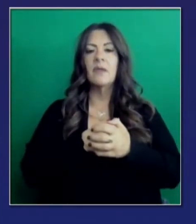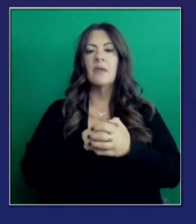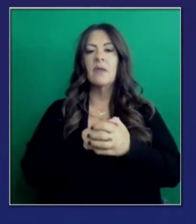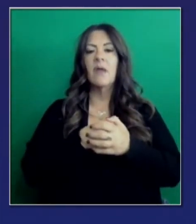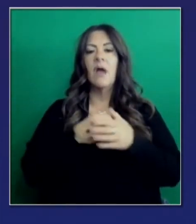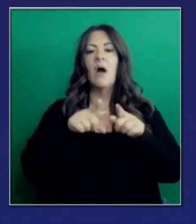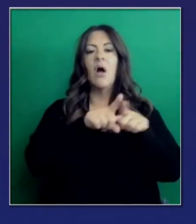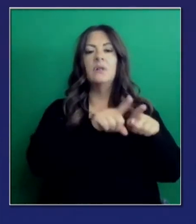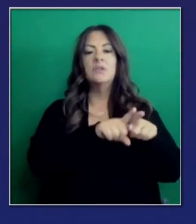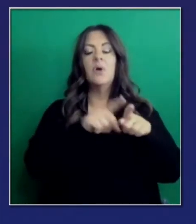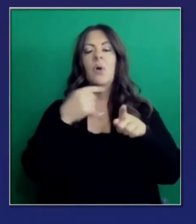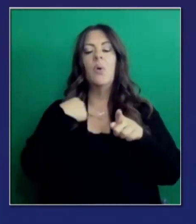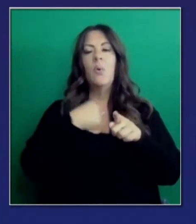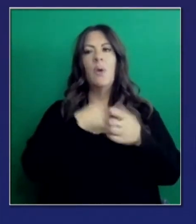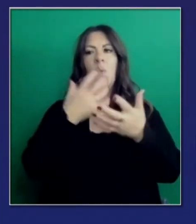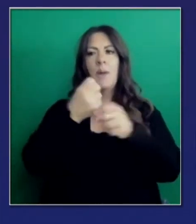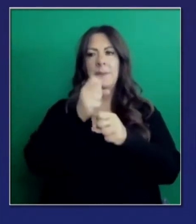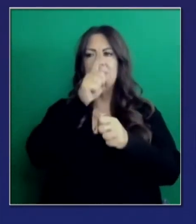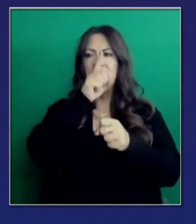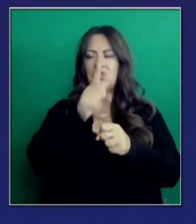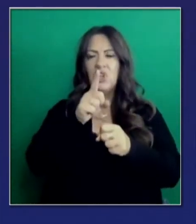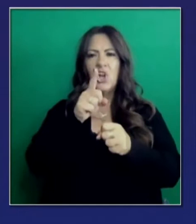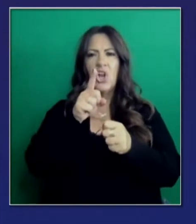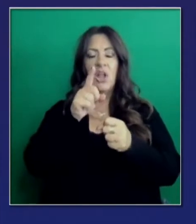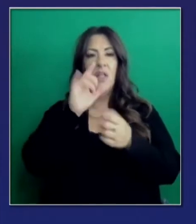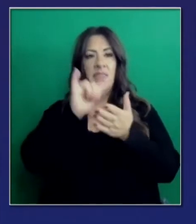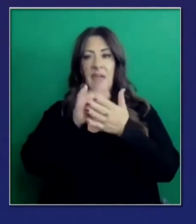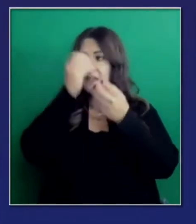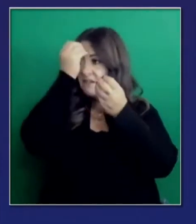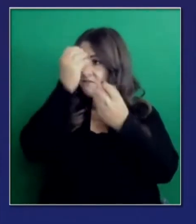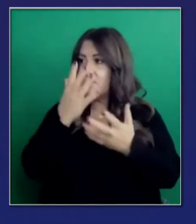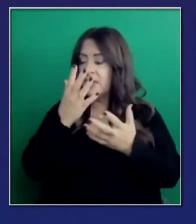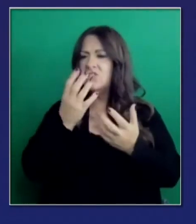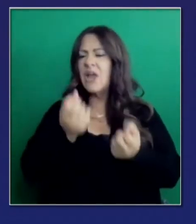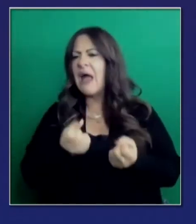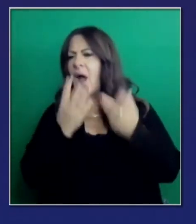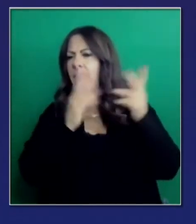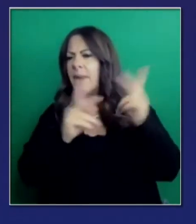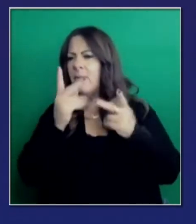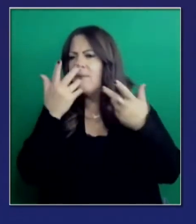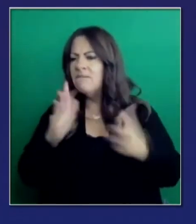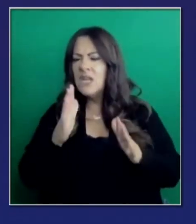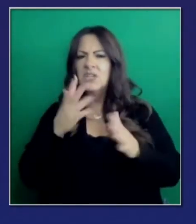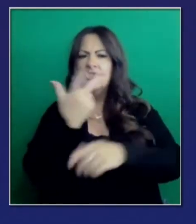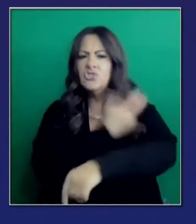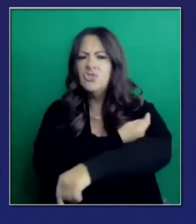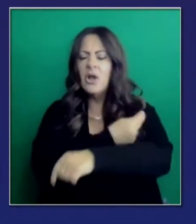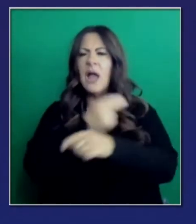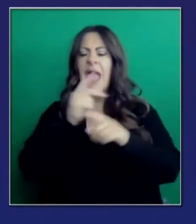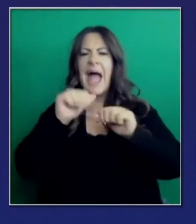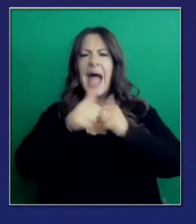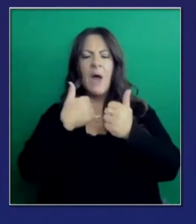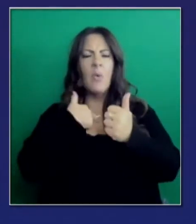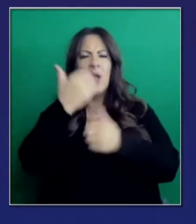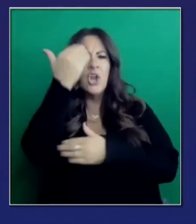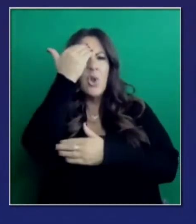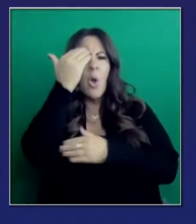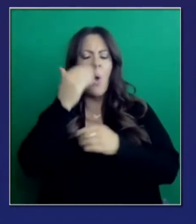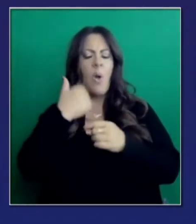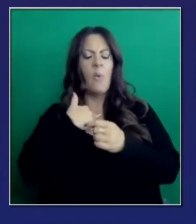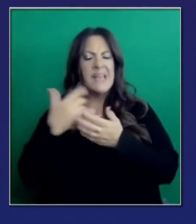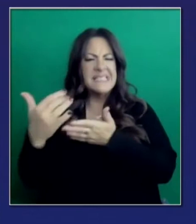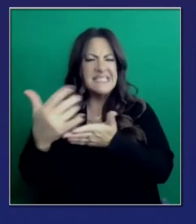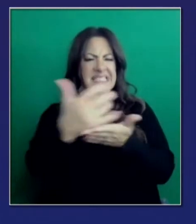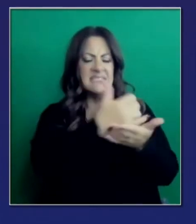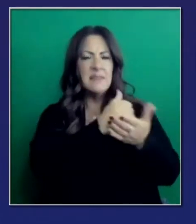our information and data. Data has become a big issue. Data has become a big challenge for us. The data lag